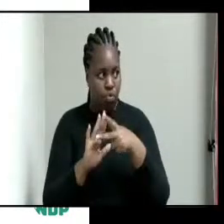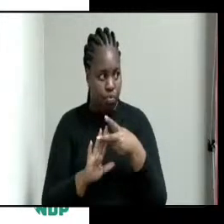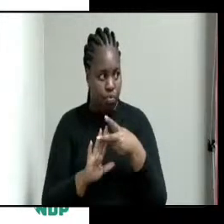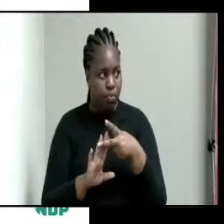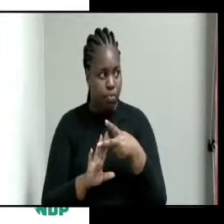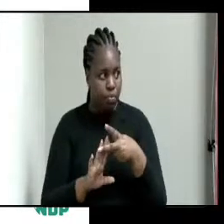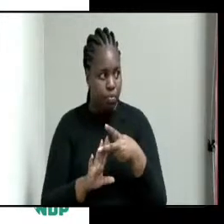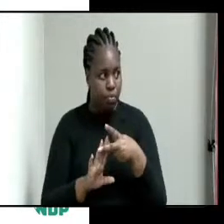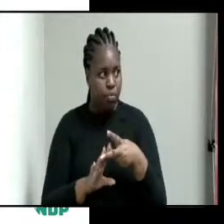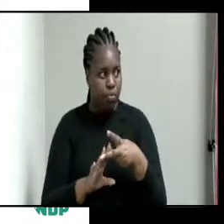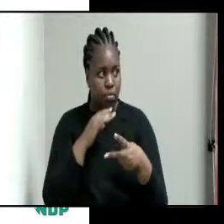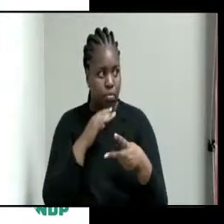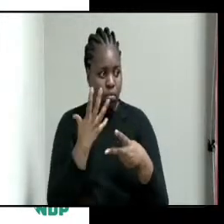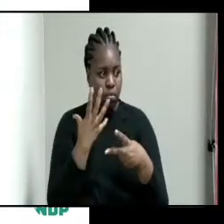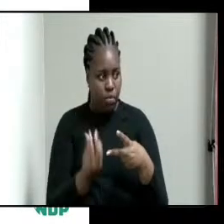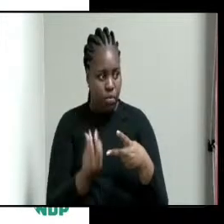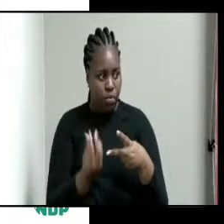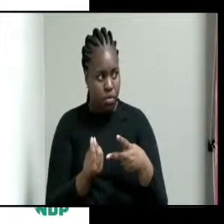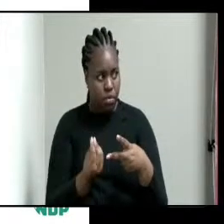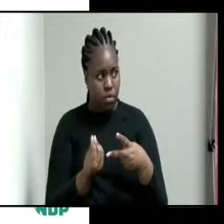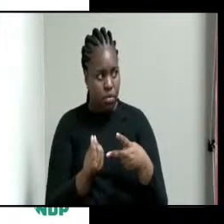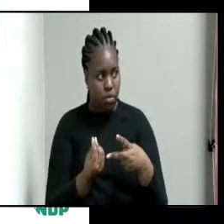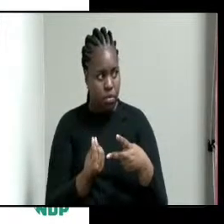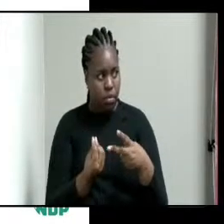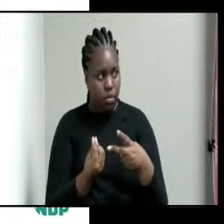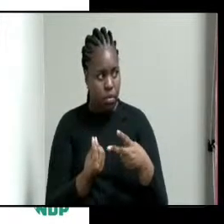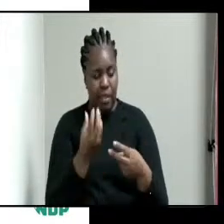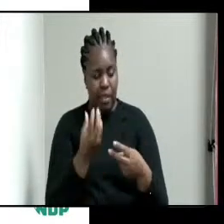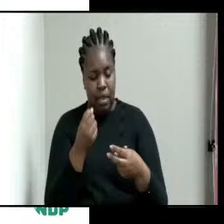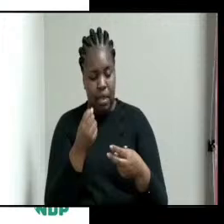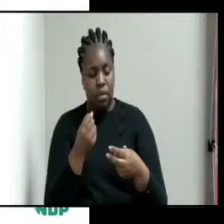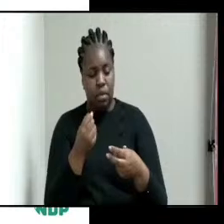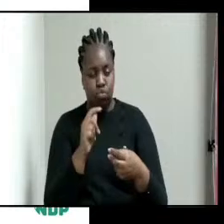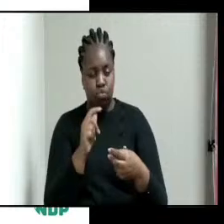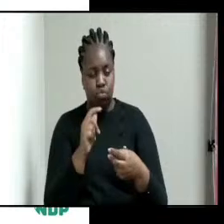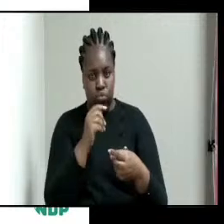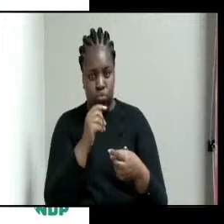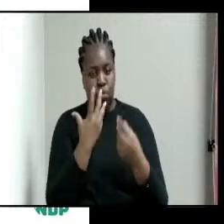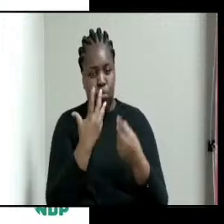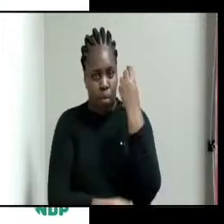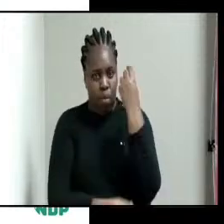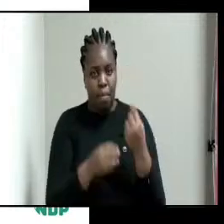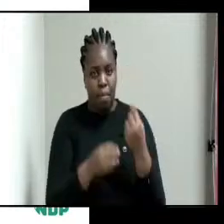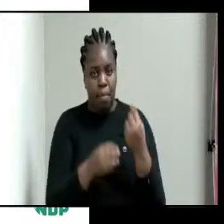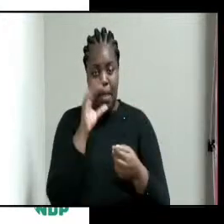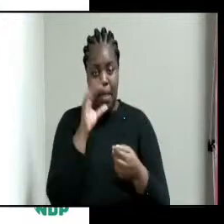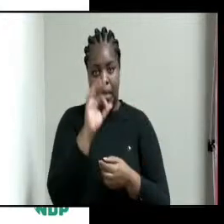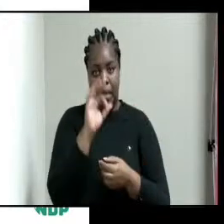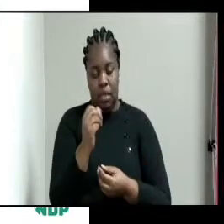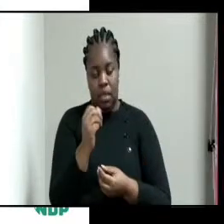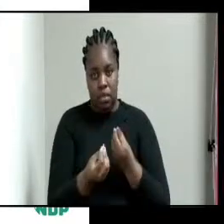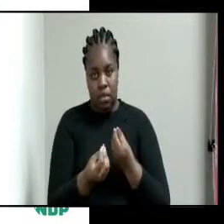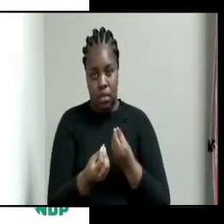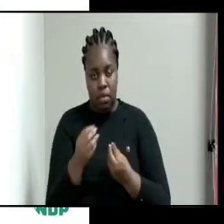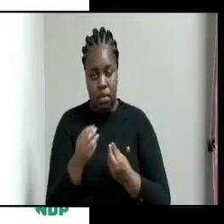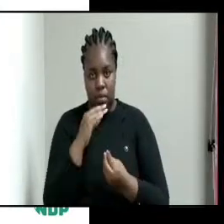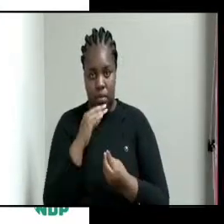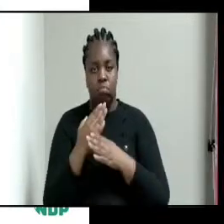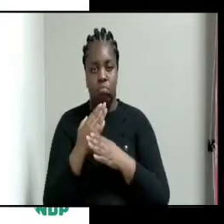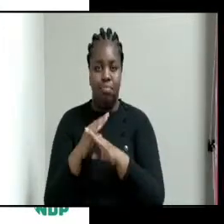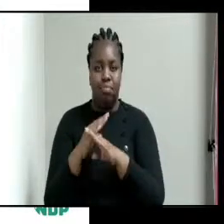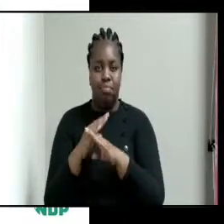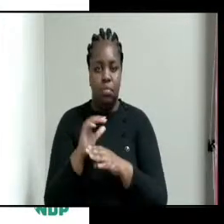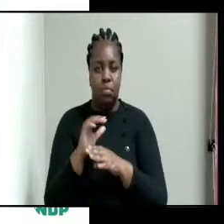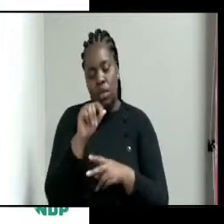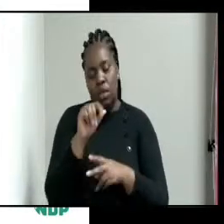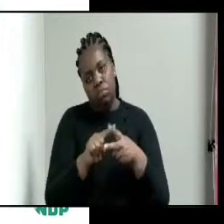when we say a child is multidimensionally poor, it's a percentage of children that are deprived in at least